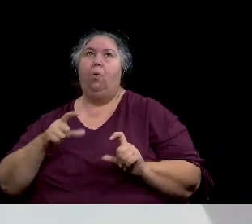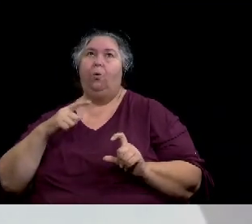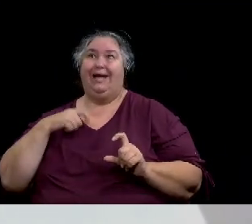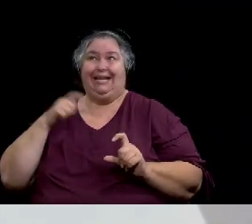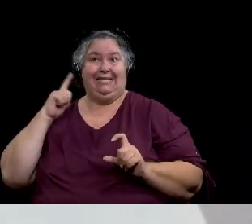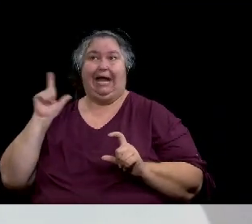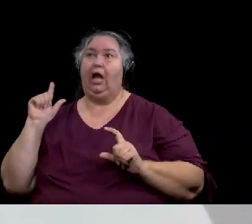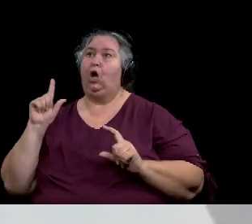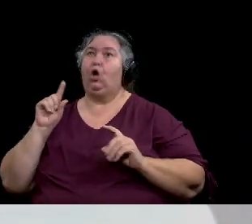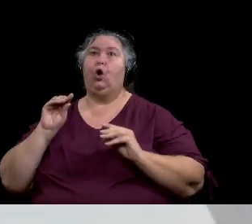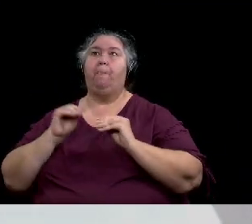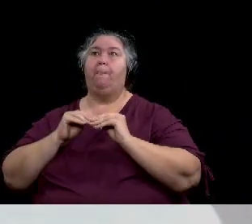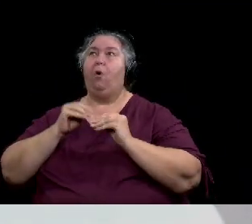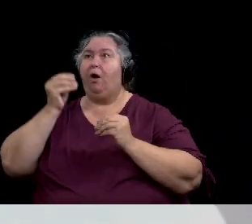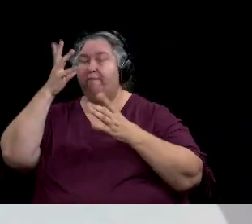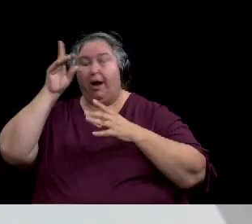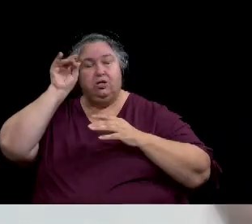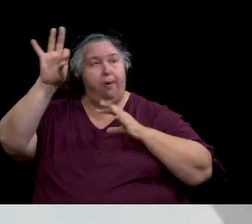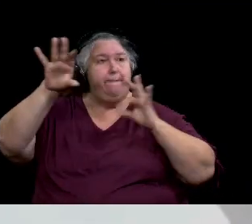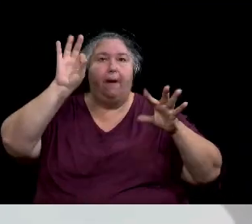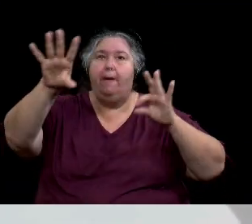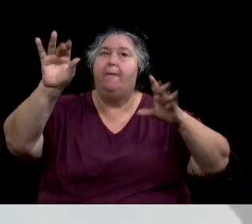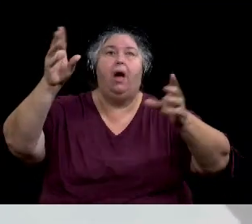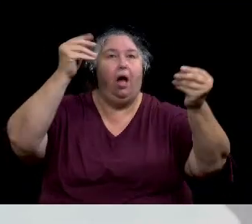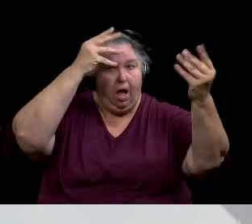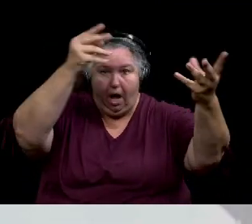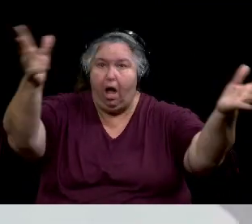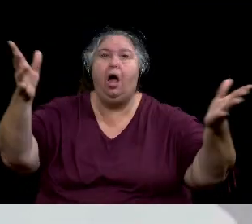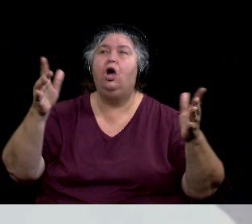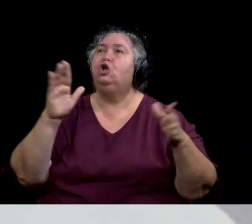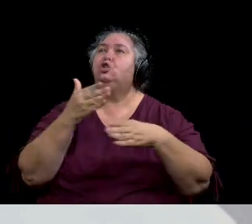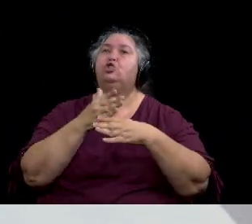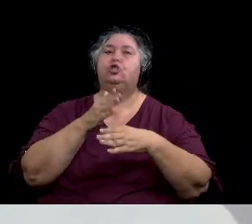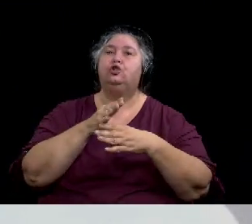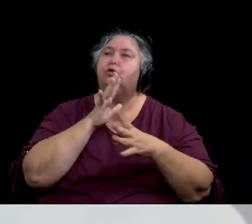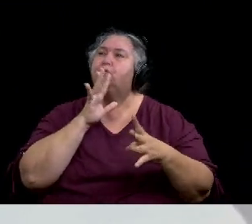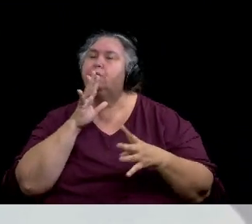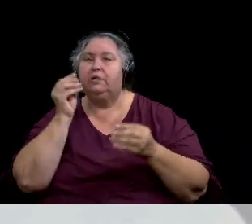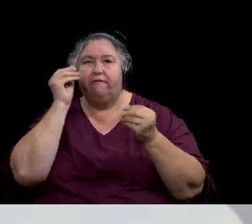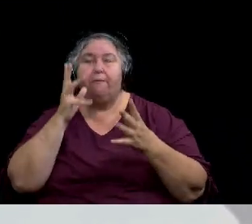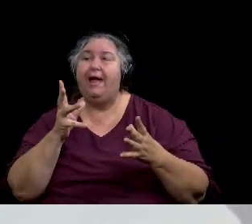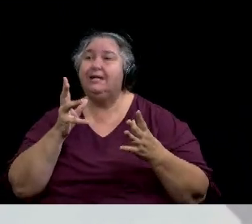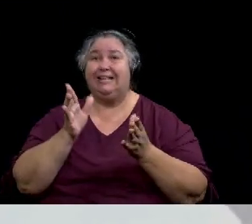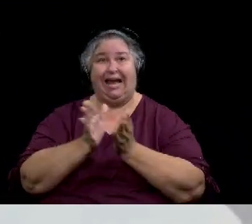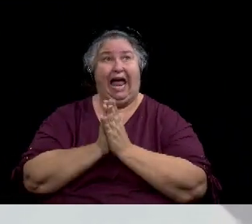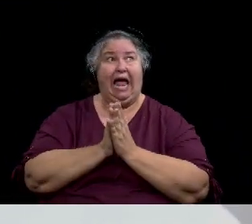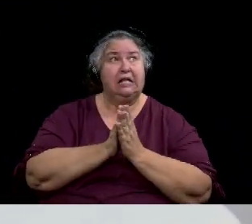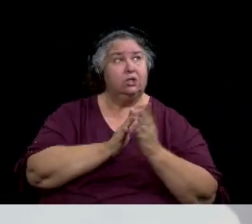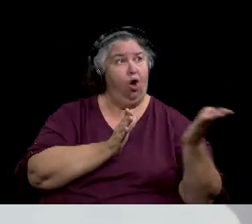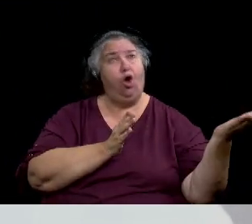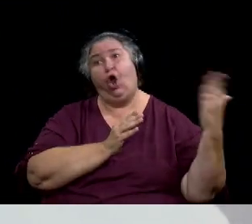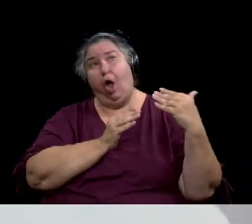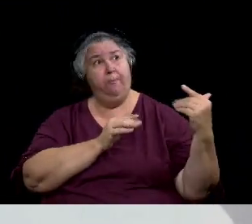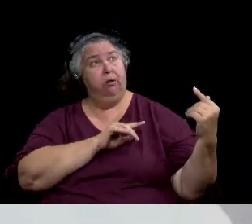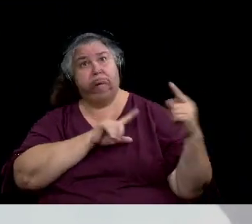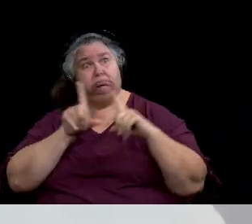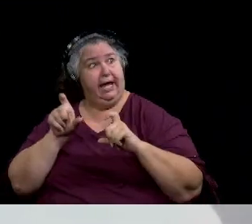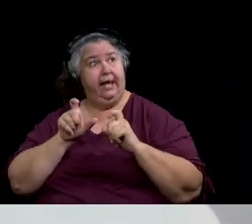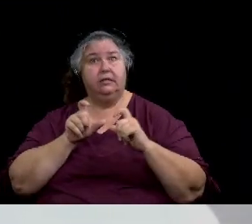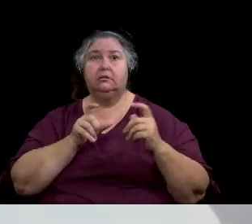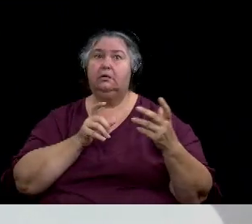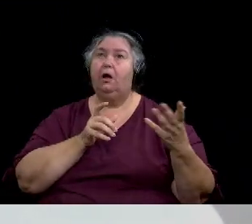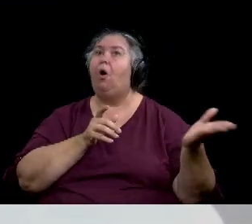this. We need people to talk it up and share, to ask each other, to ask their friends, hey, have you gotten tested